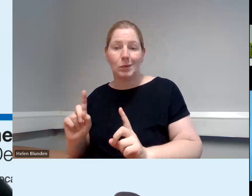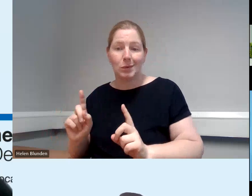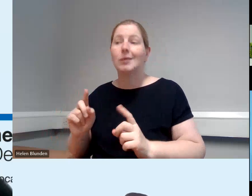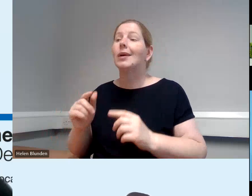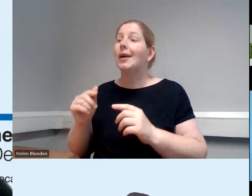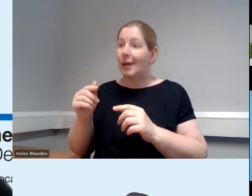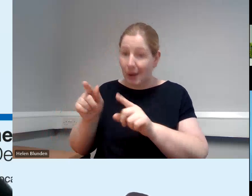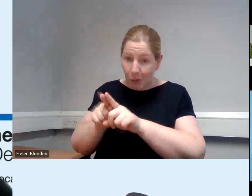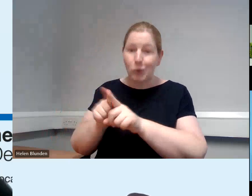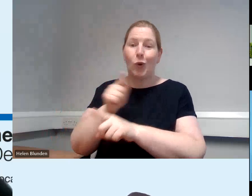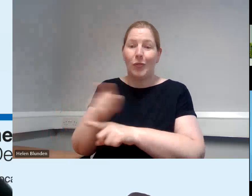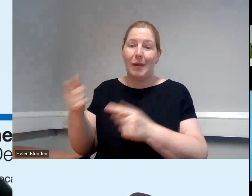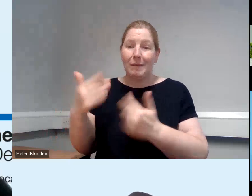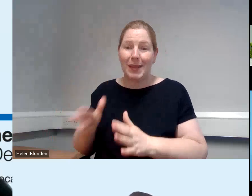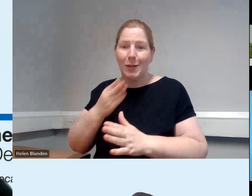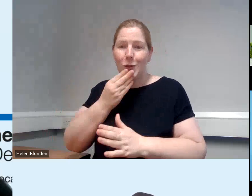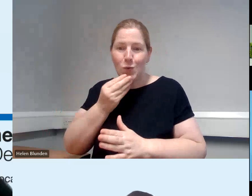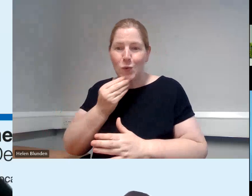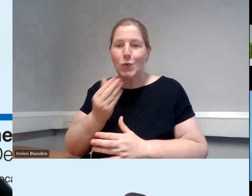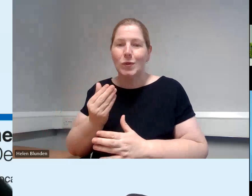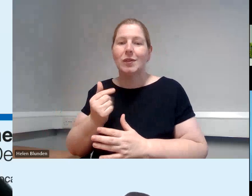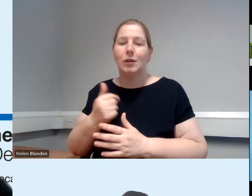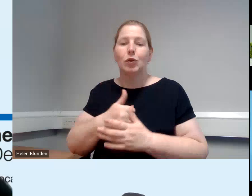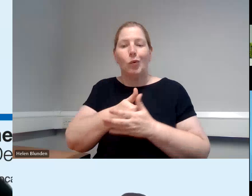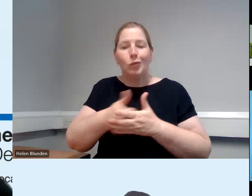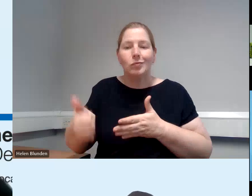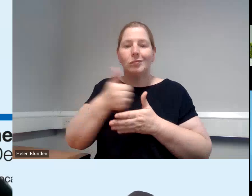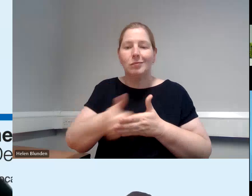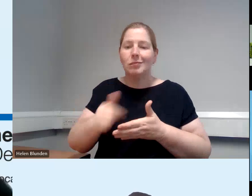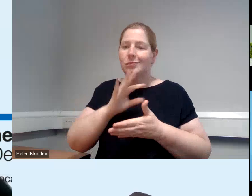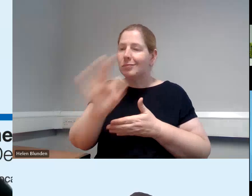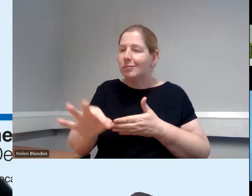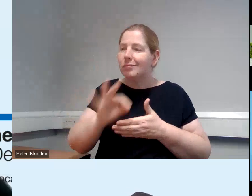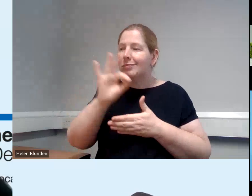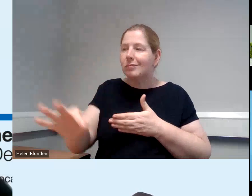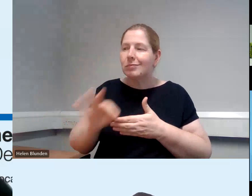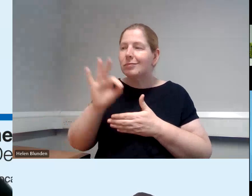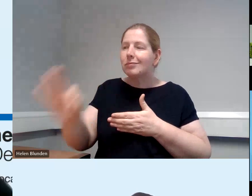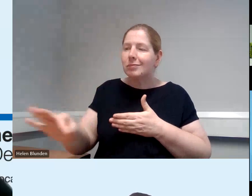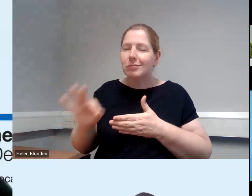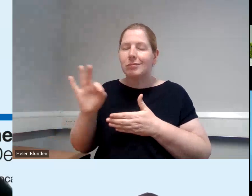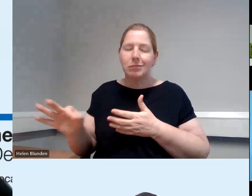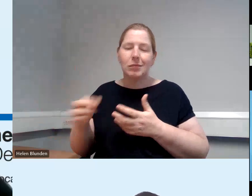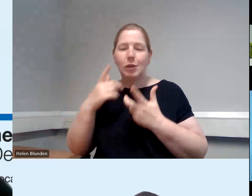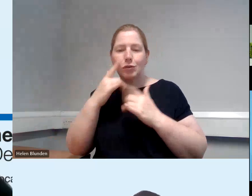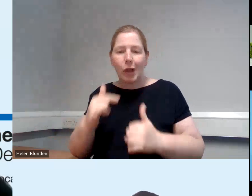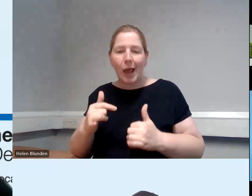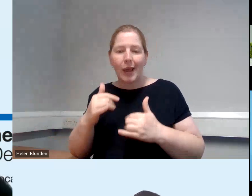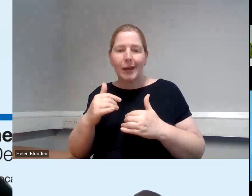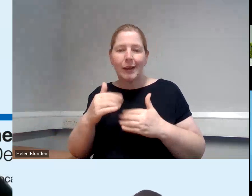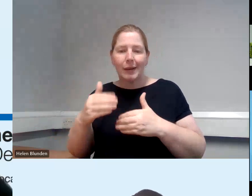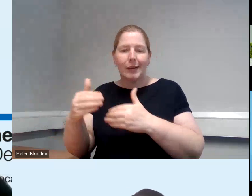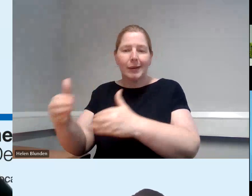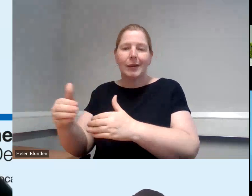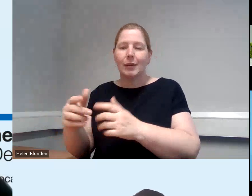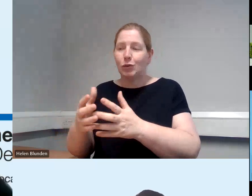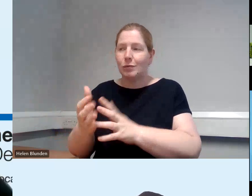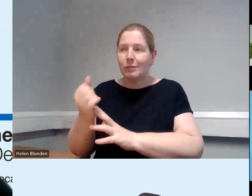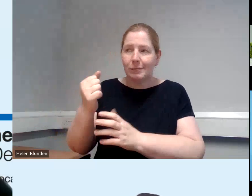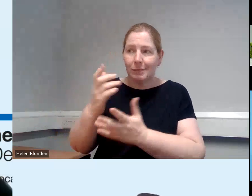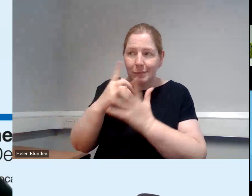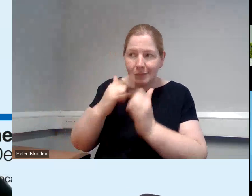one. And we just keep doing those sort of like regular quarterly check-ins in however we can to get that